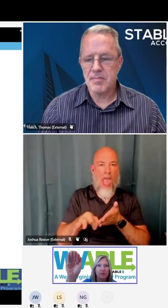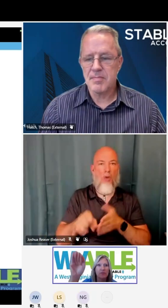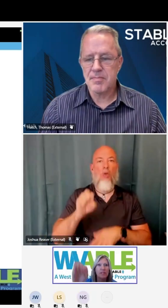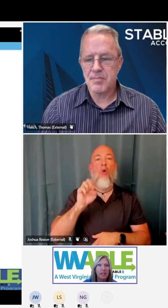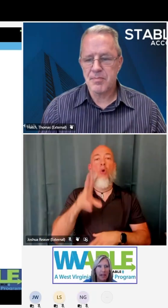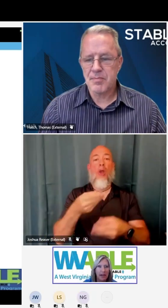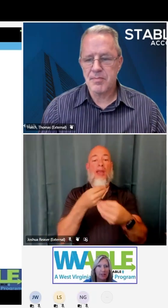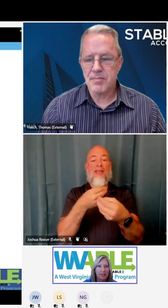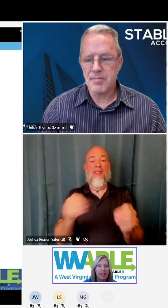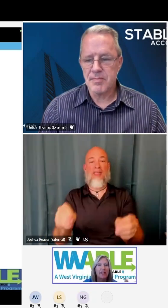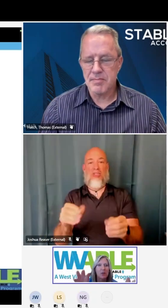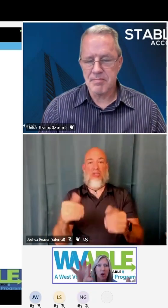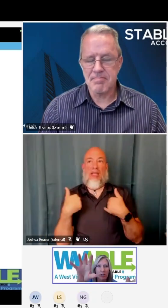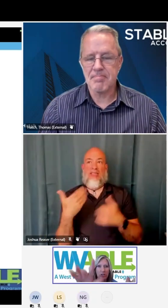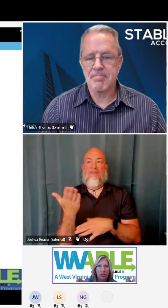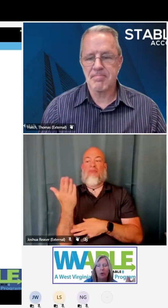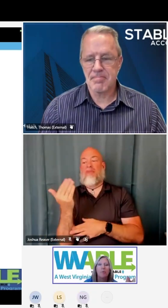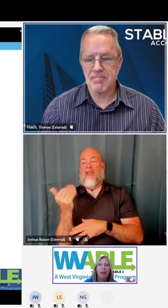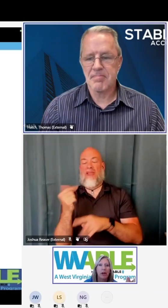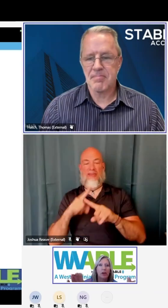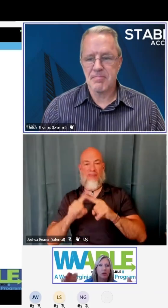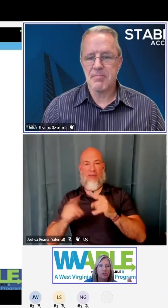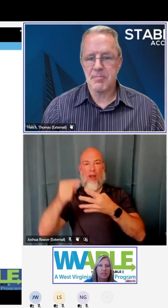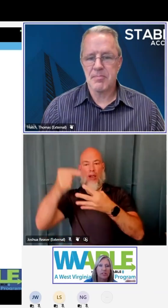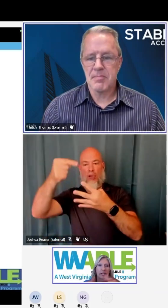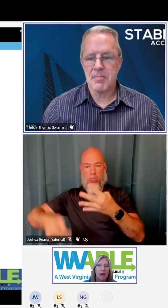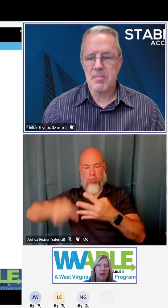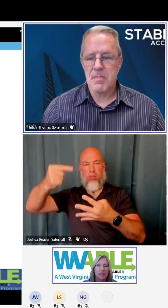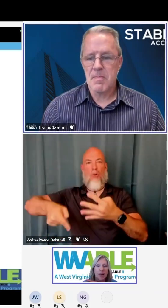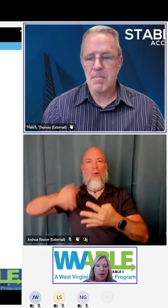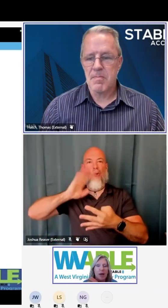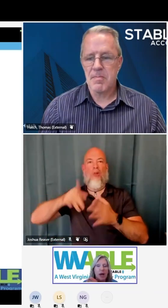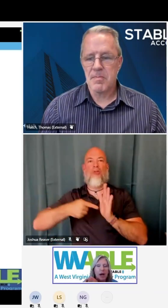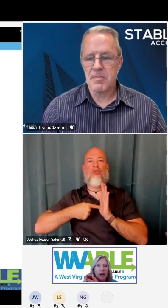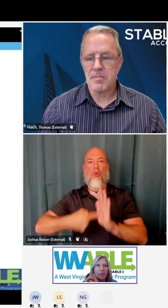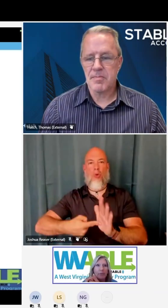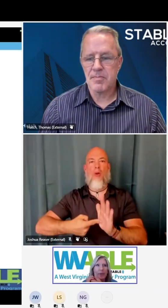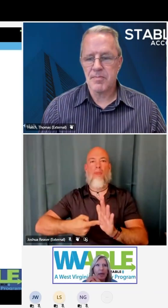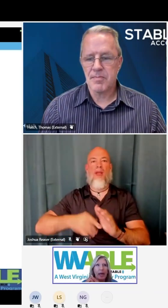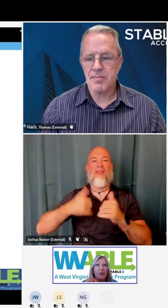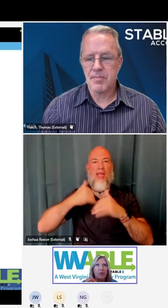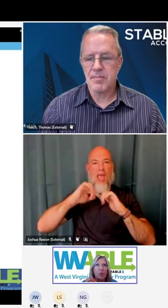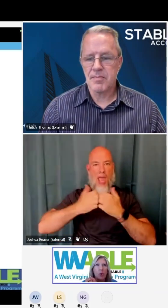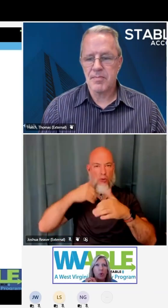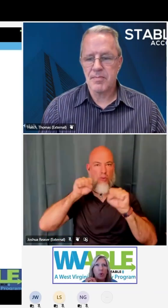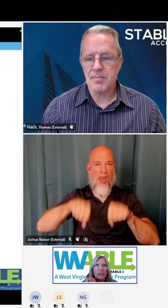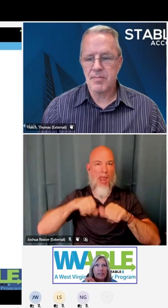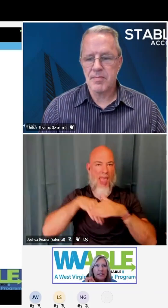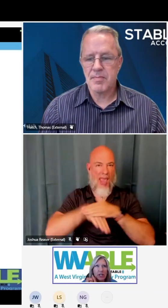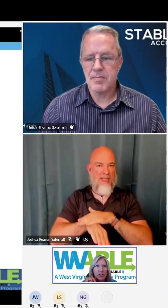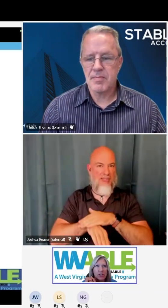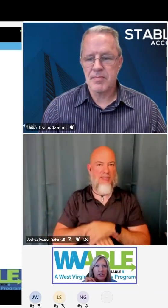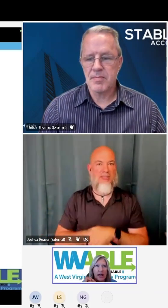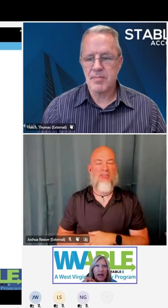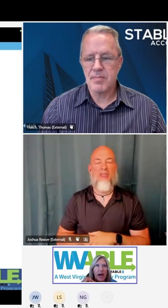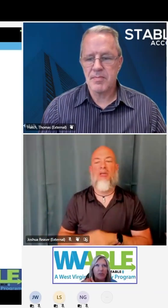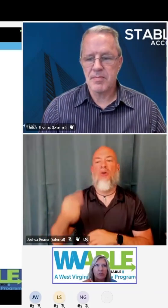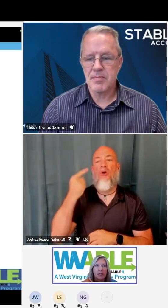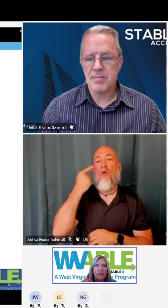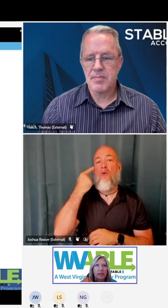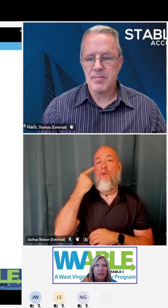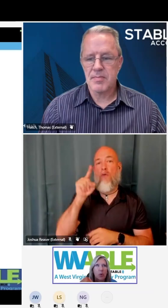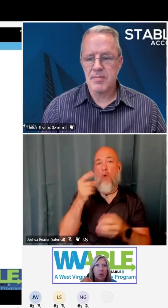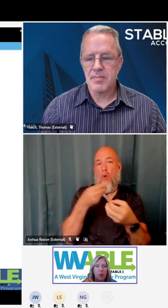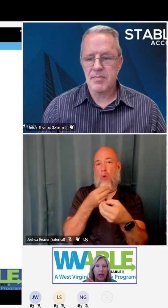who has 15 accounts. They're all going to show up there. And of course, that's how you access them. For organizations that